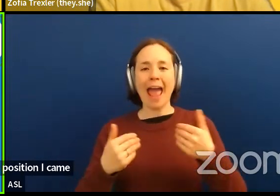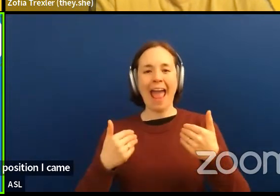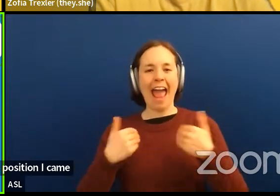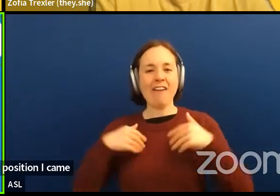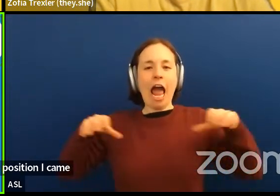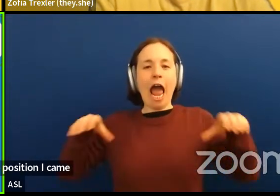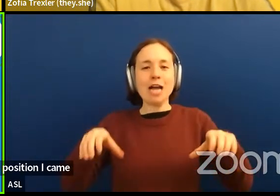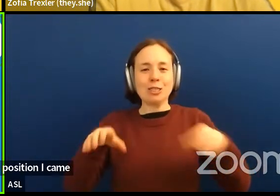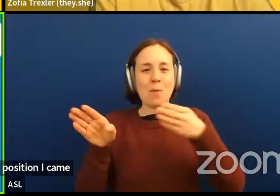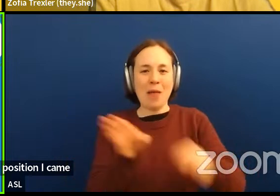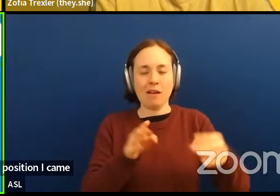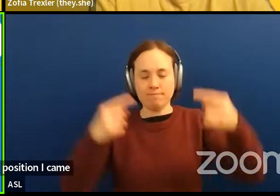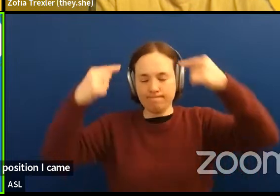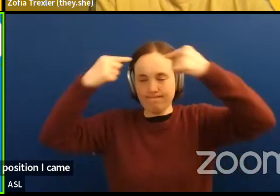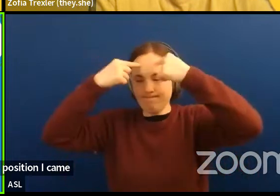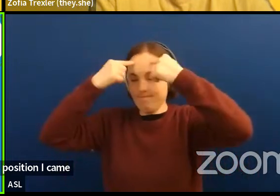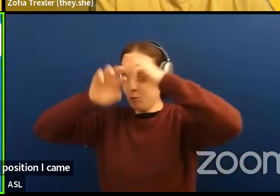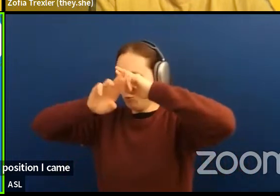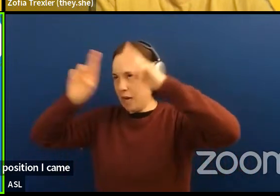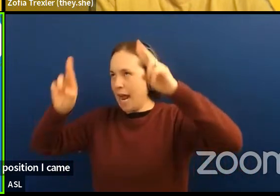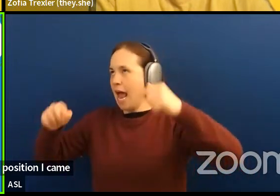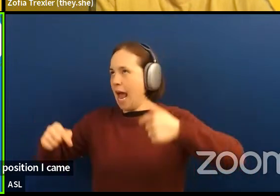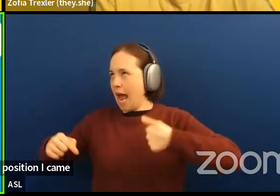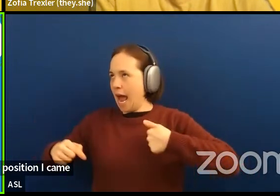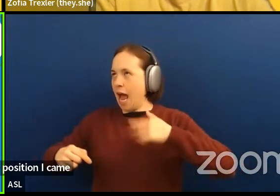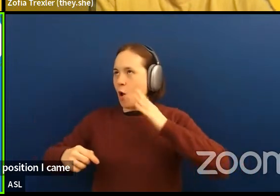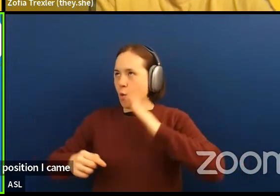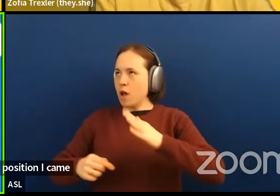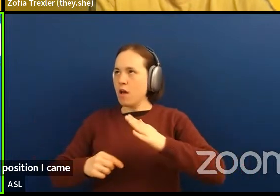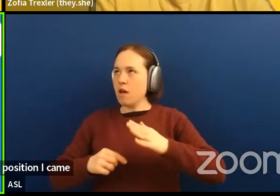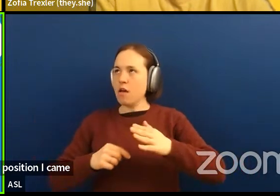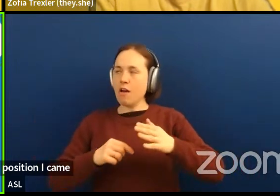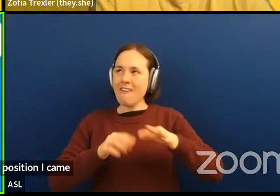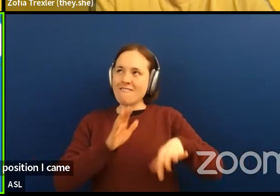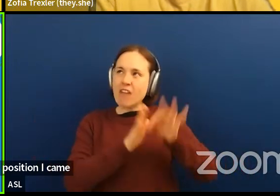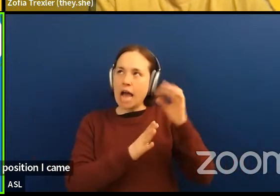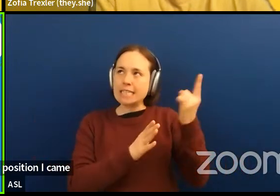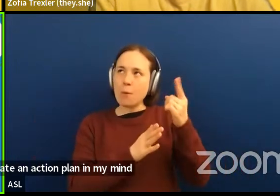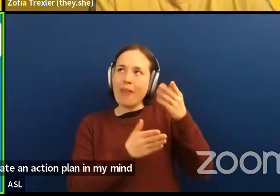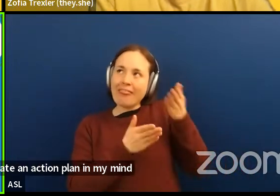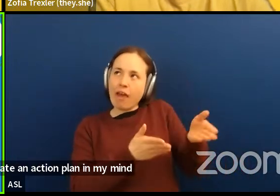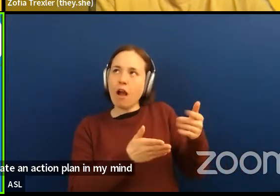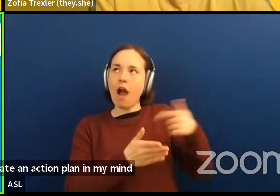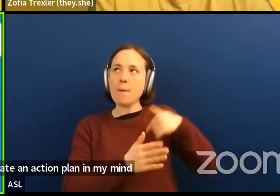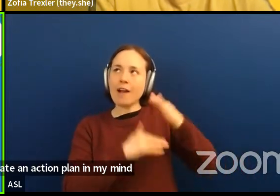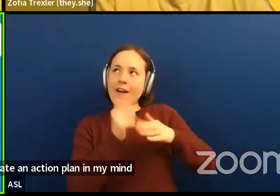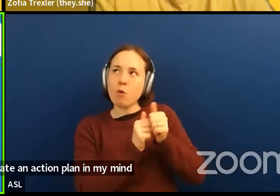in my mind, find out who I can ally, find someone I can comfortable talking to.